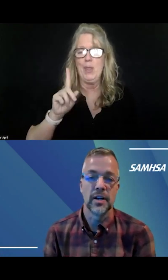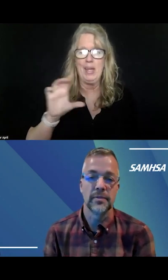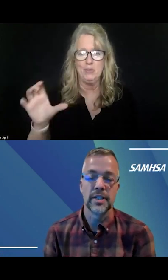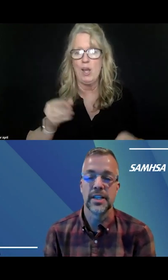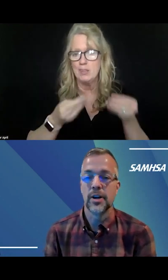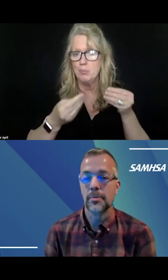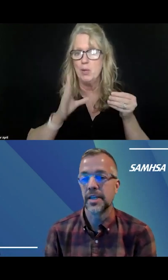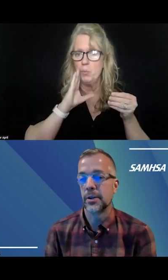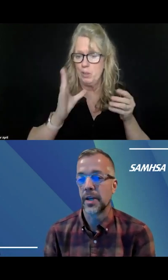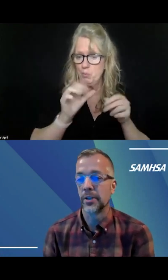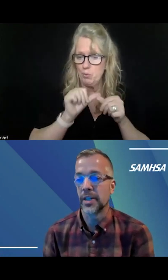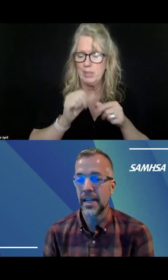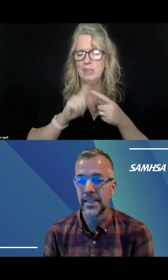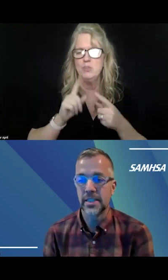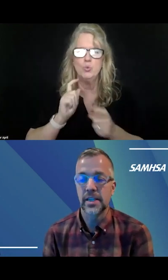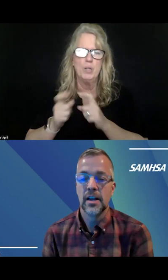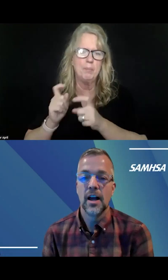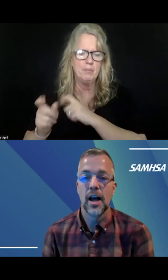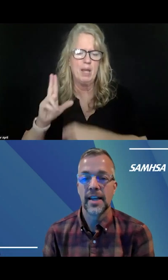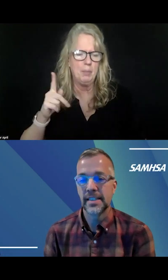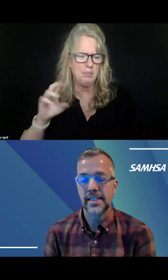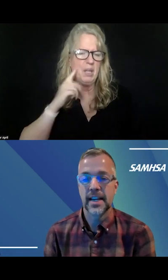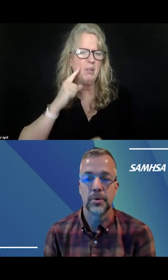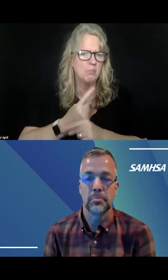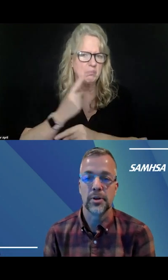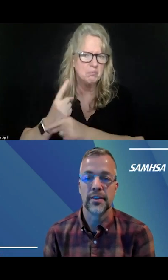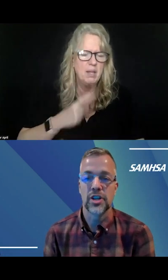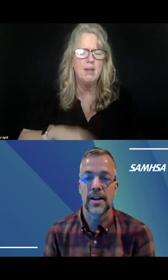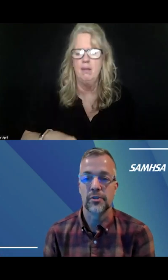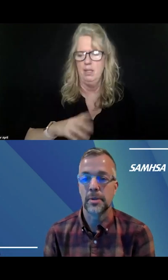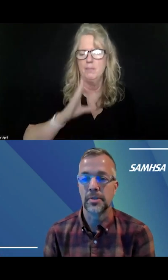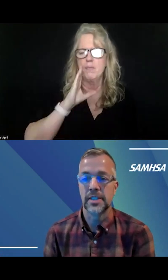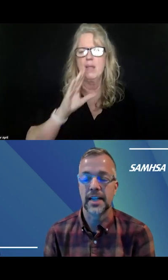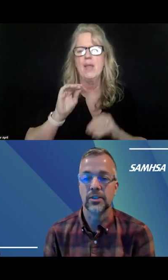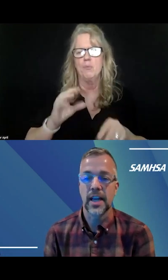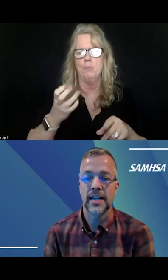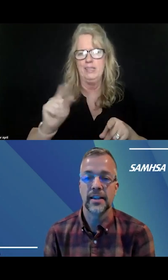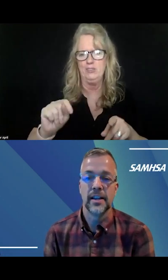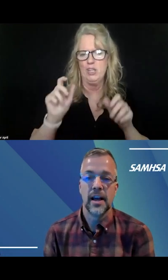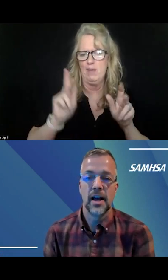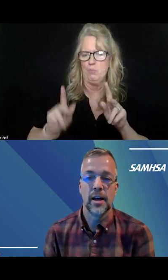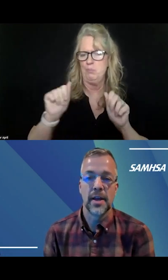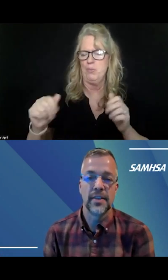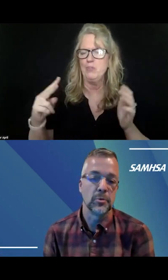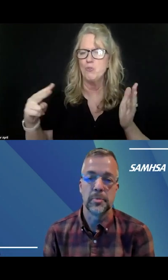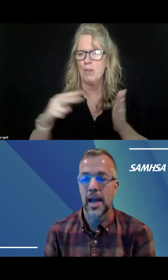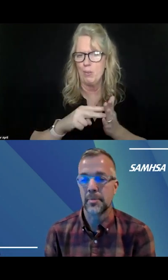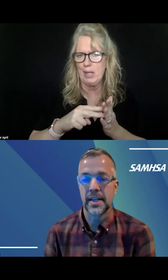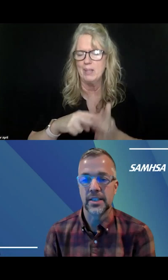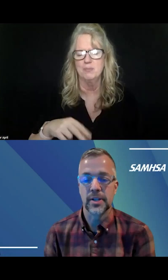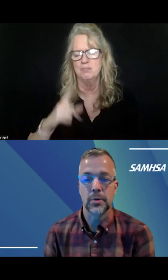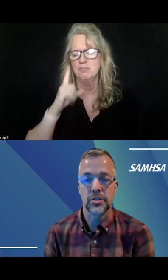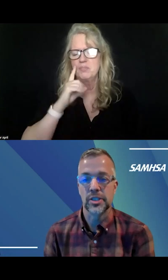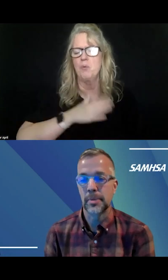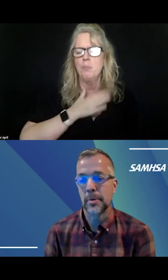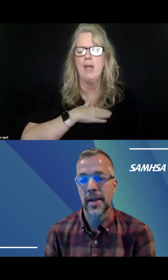will continue to update at a regular cadence. And as I said, I will put it in the chat for people to take a look at, and then would be happy to